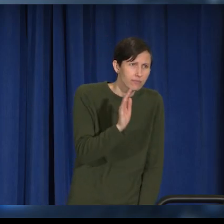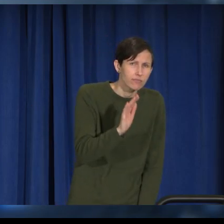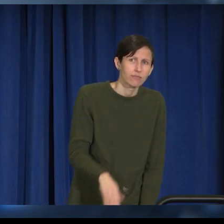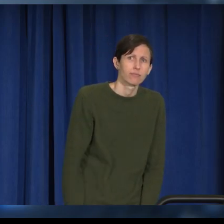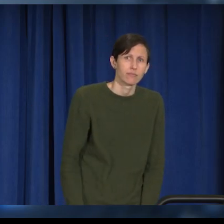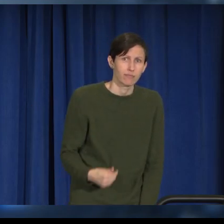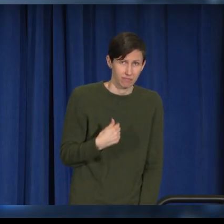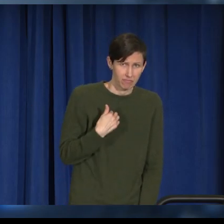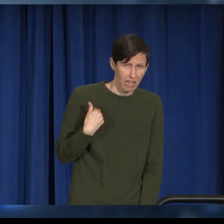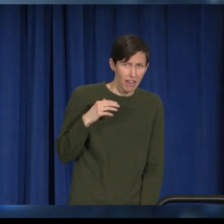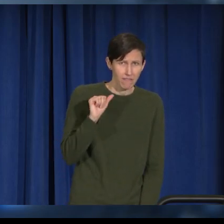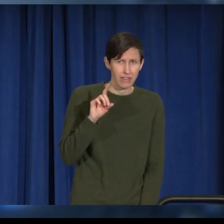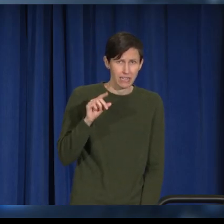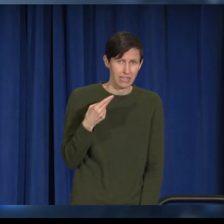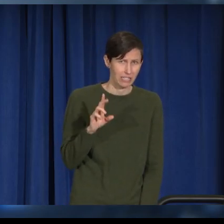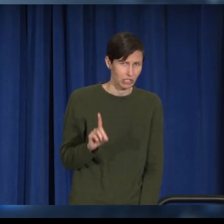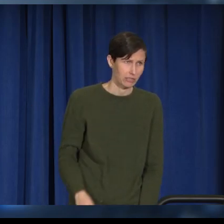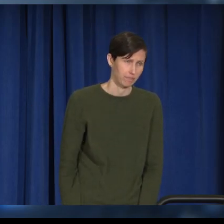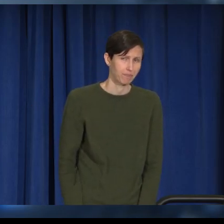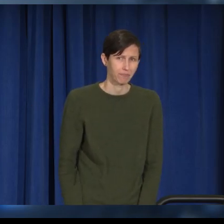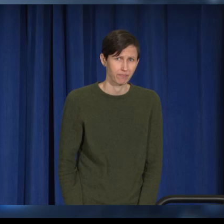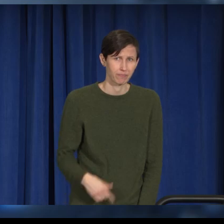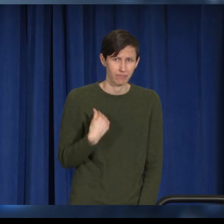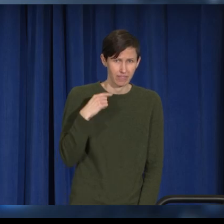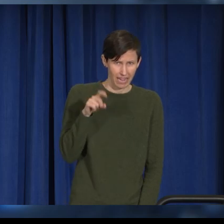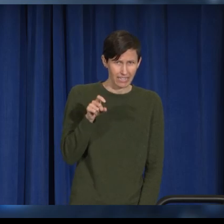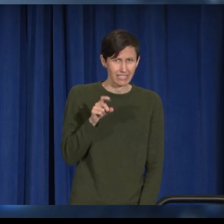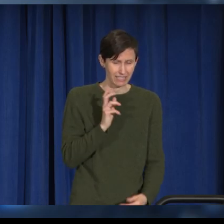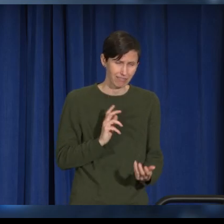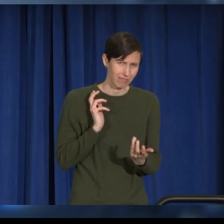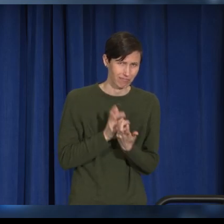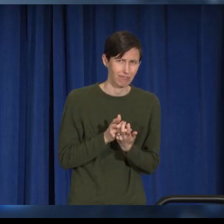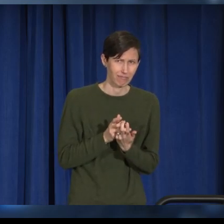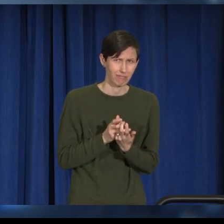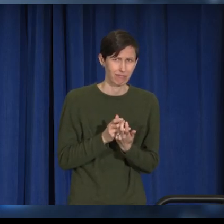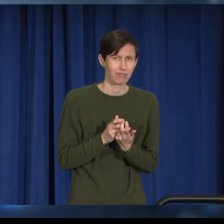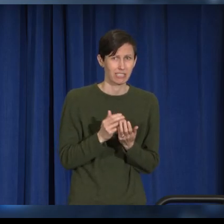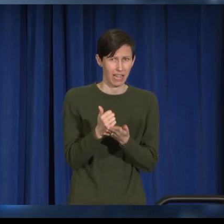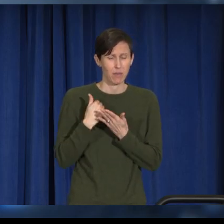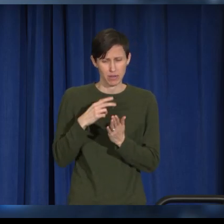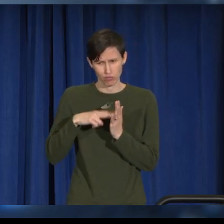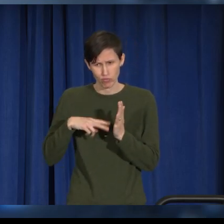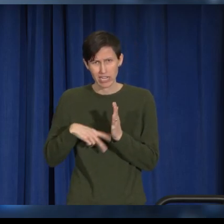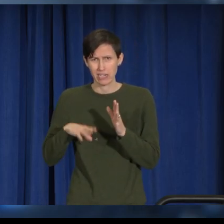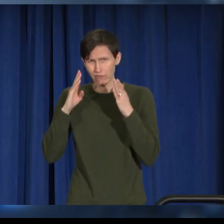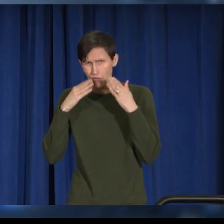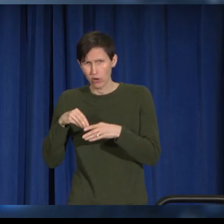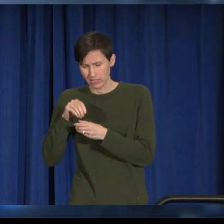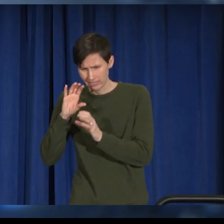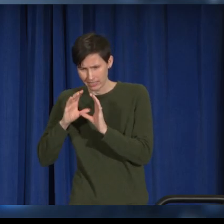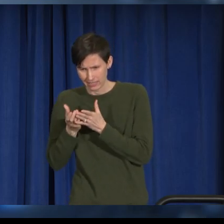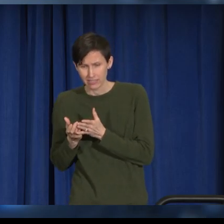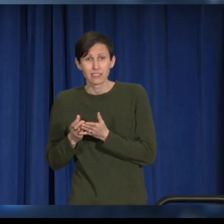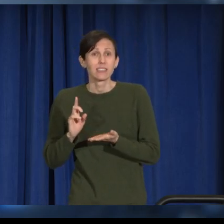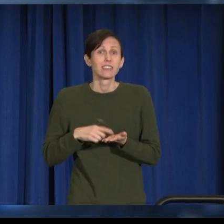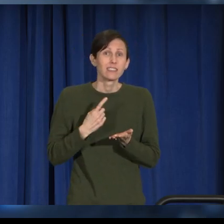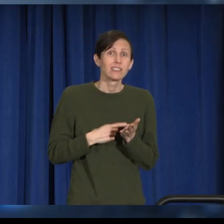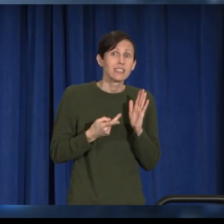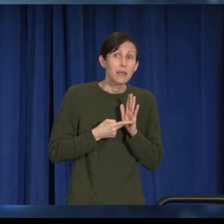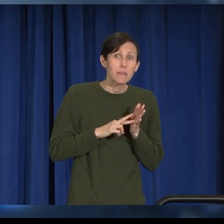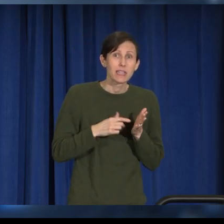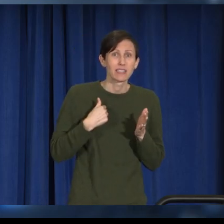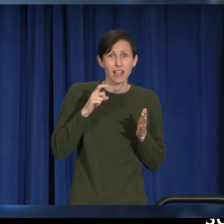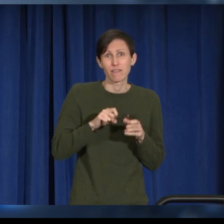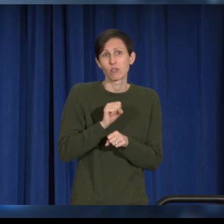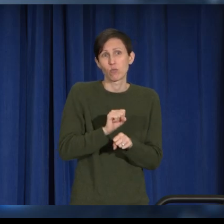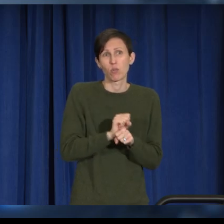I have ADHD. I need accommodations so I can read and focus in class. And sometimes that means I need to work